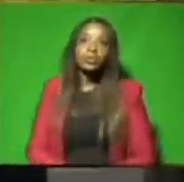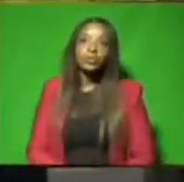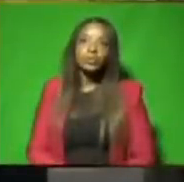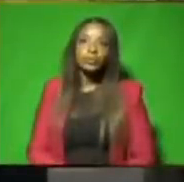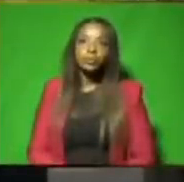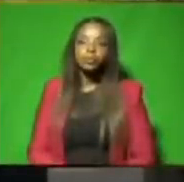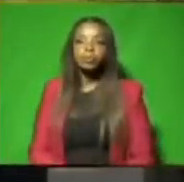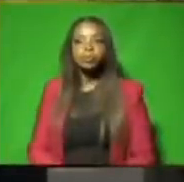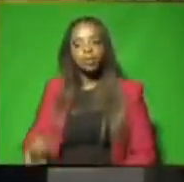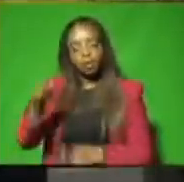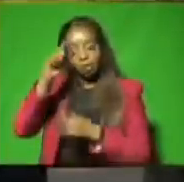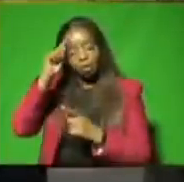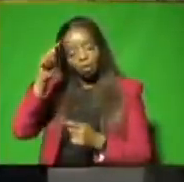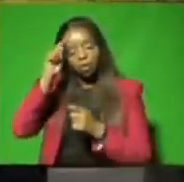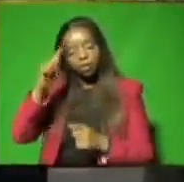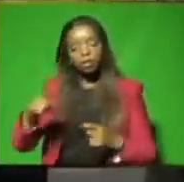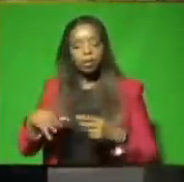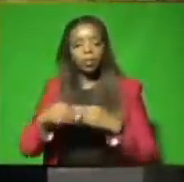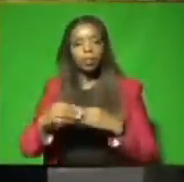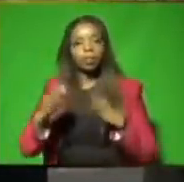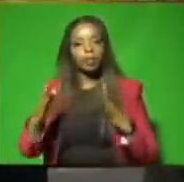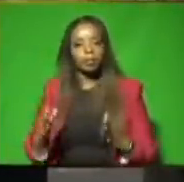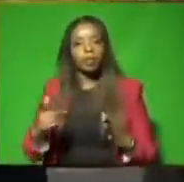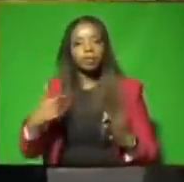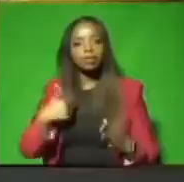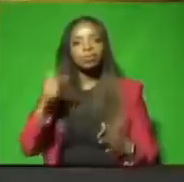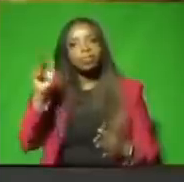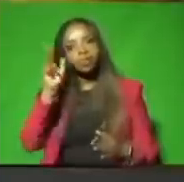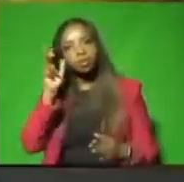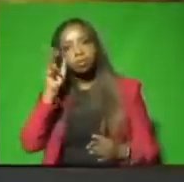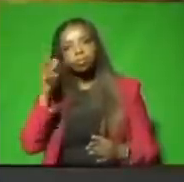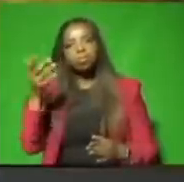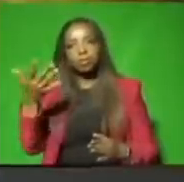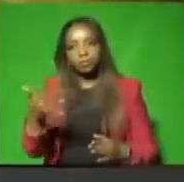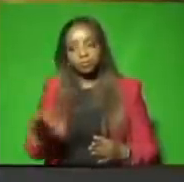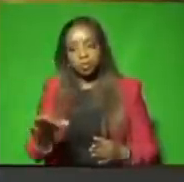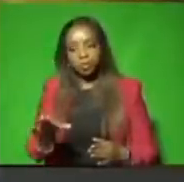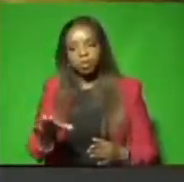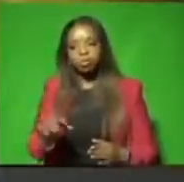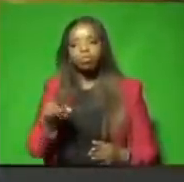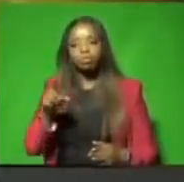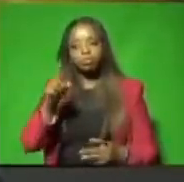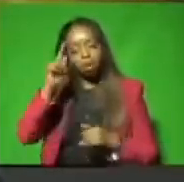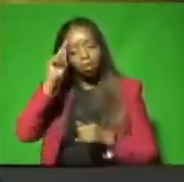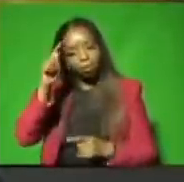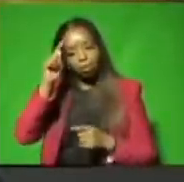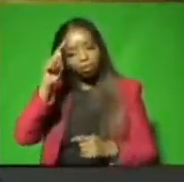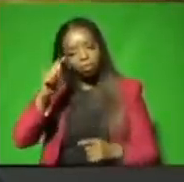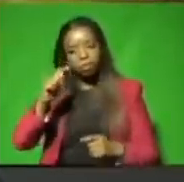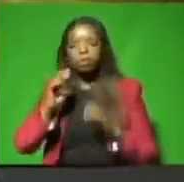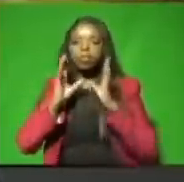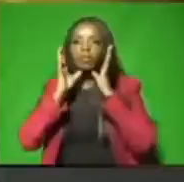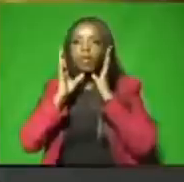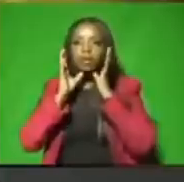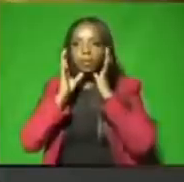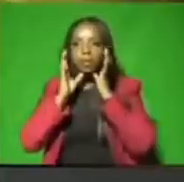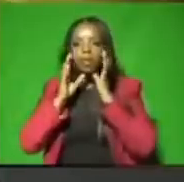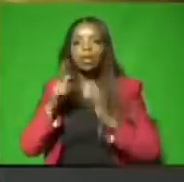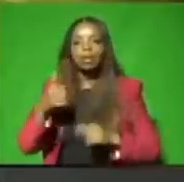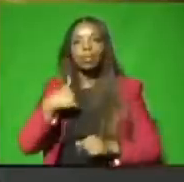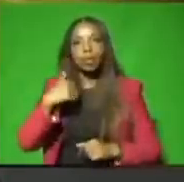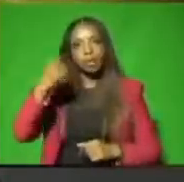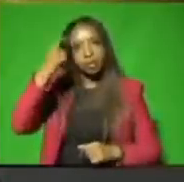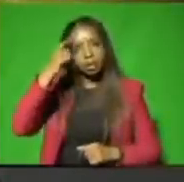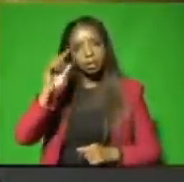Honourable members, I have listened to what the Honourable Malema has said, and I think that we do have to have